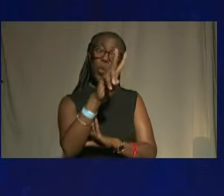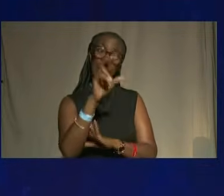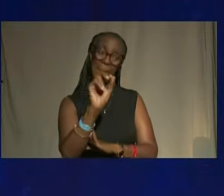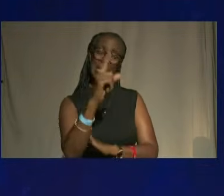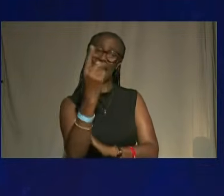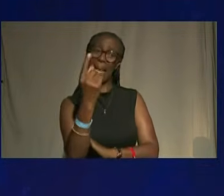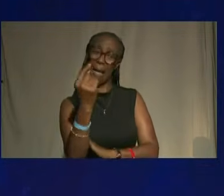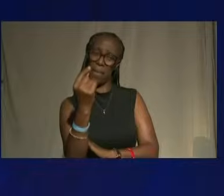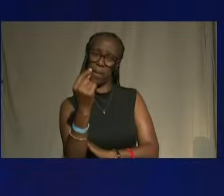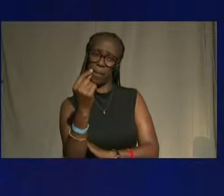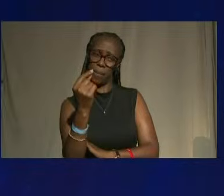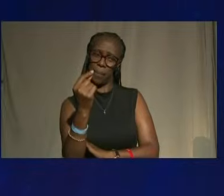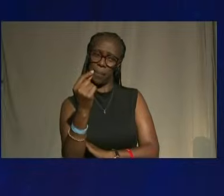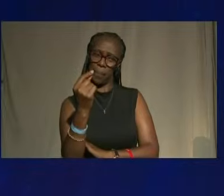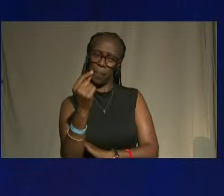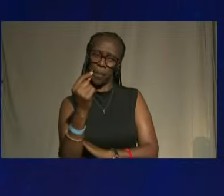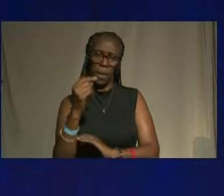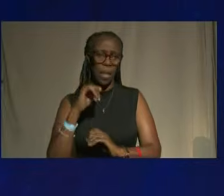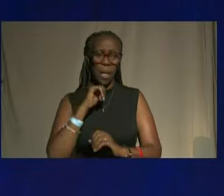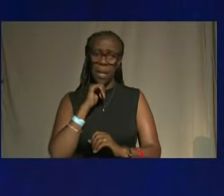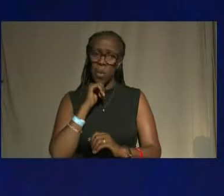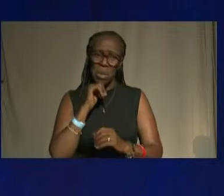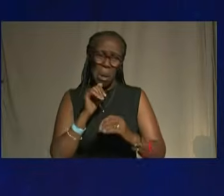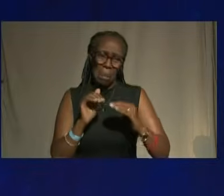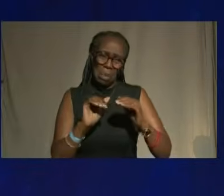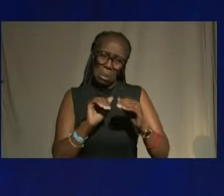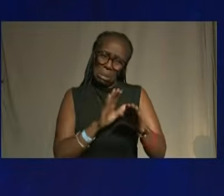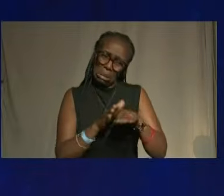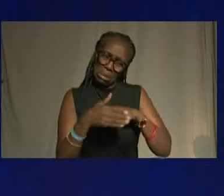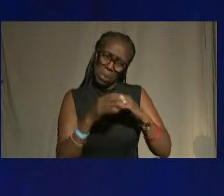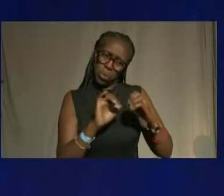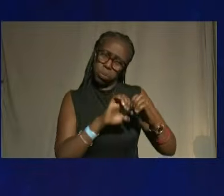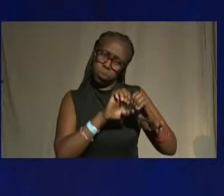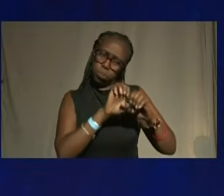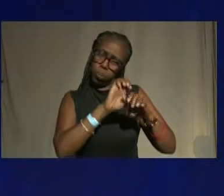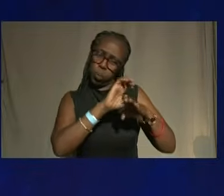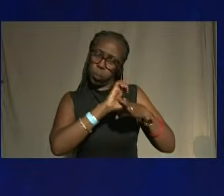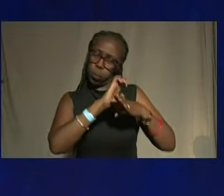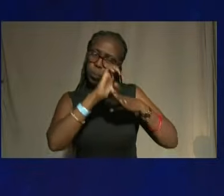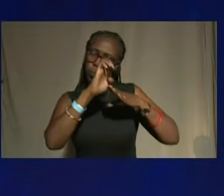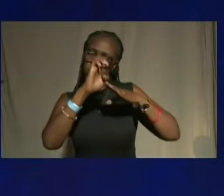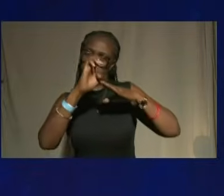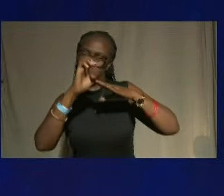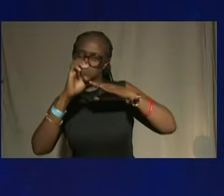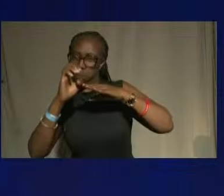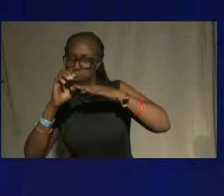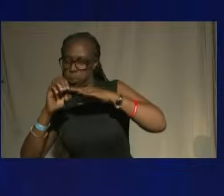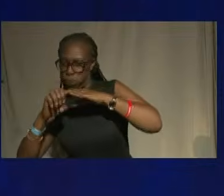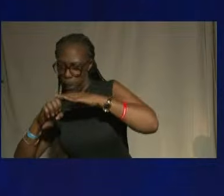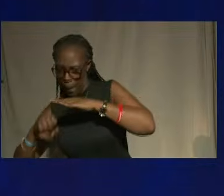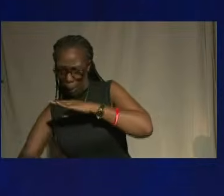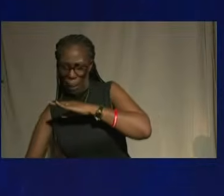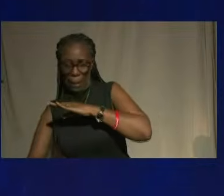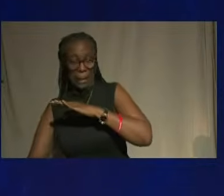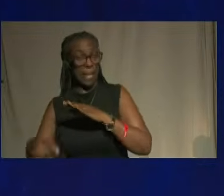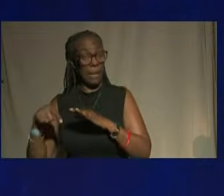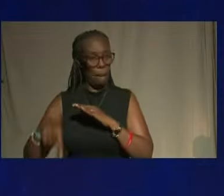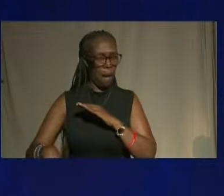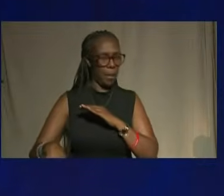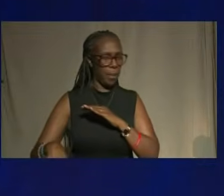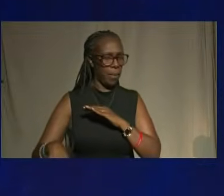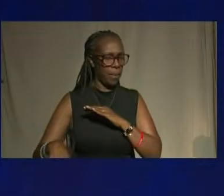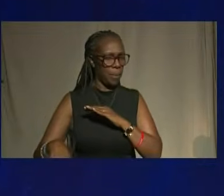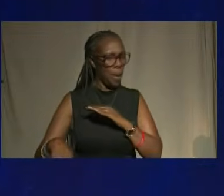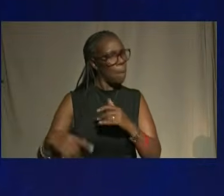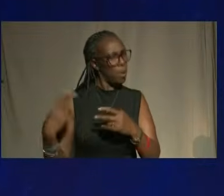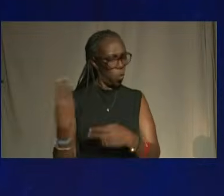we got in 2012, we had to restore Jamaica's credibility. We had to establish EPOC. We strengthened